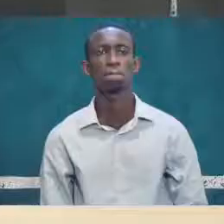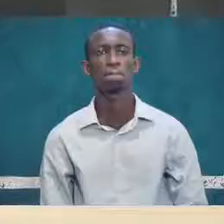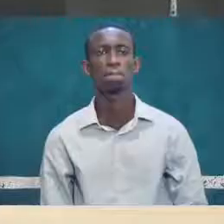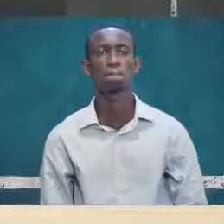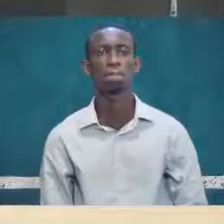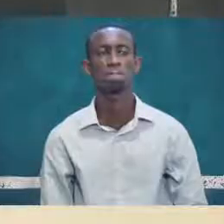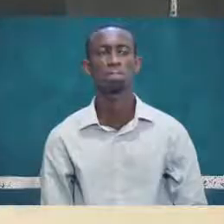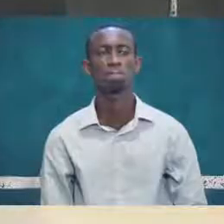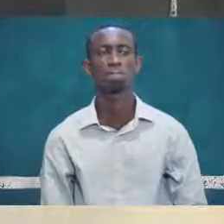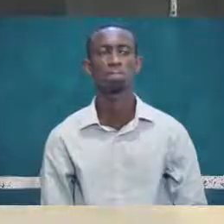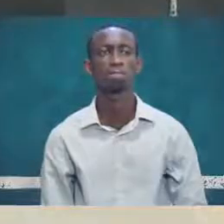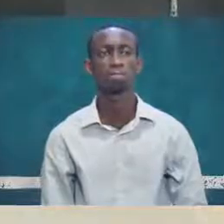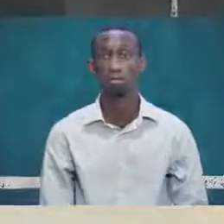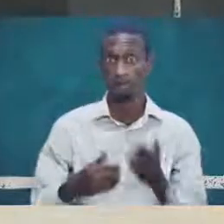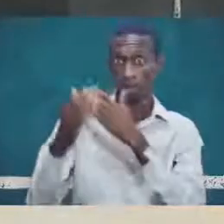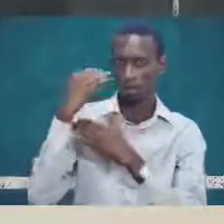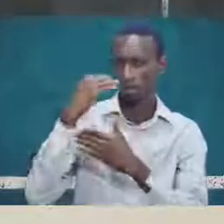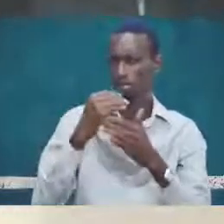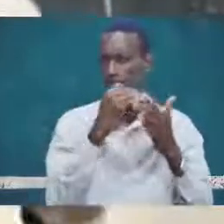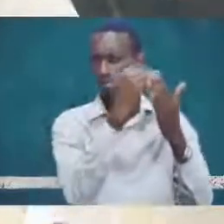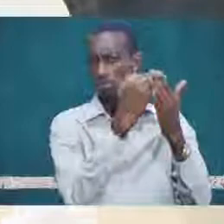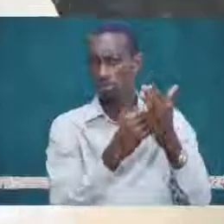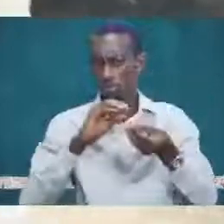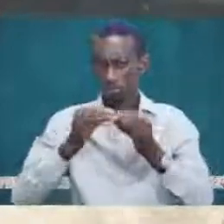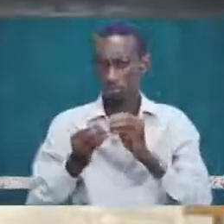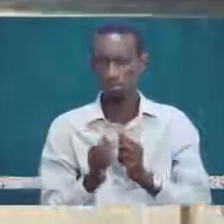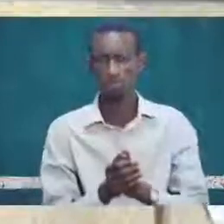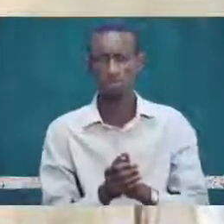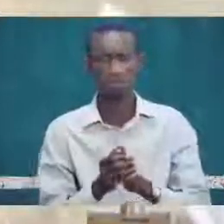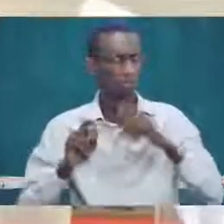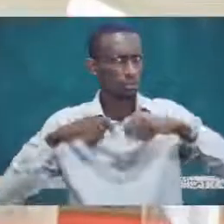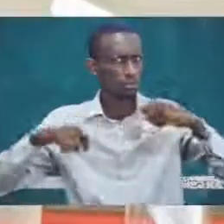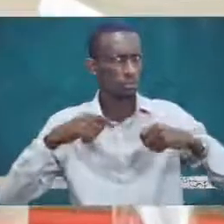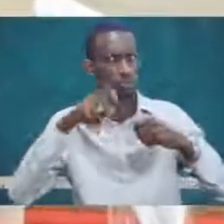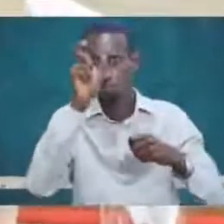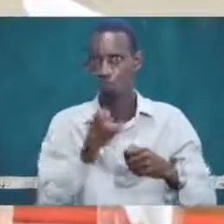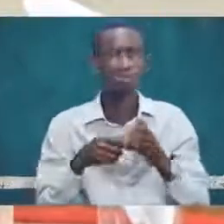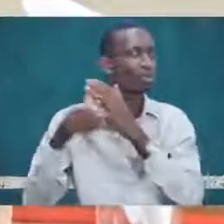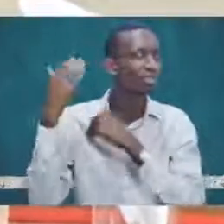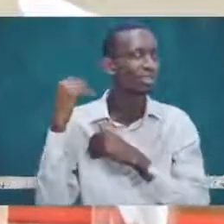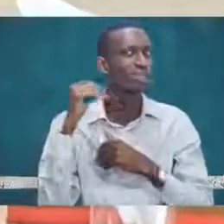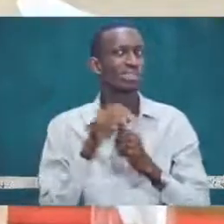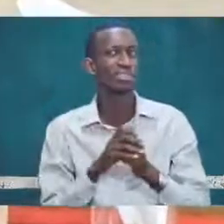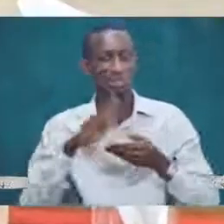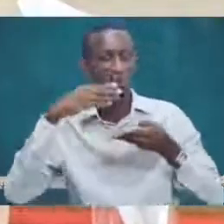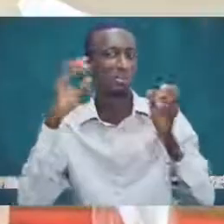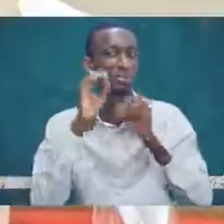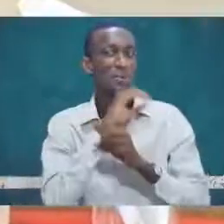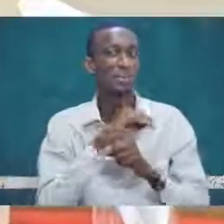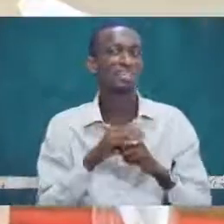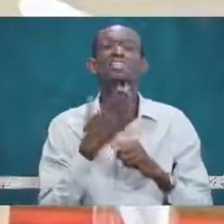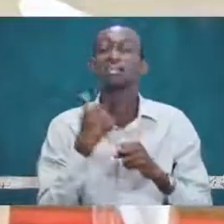And we looked at a number of reactions. For those ones who probably missed the lesson, I'll just briefly take you